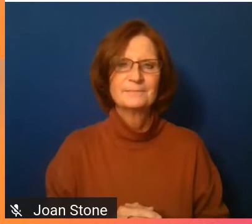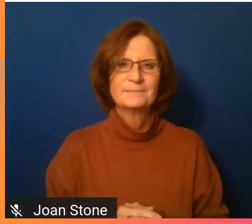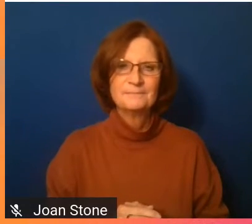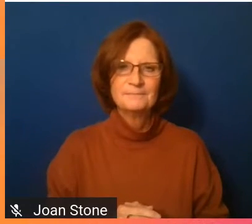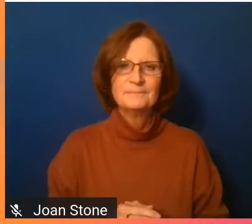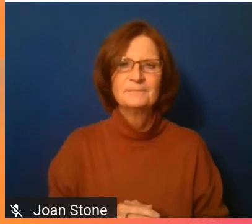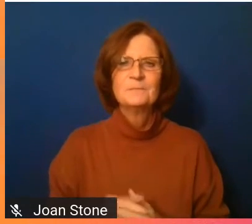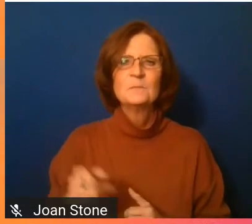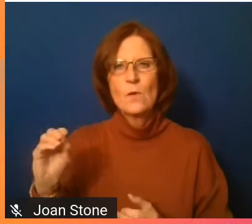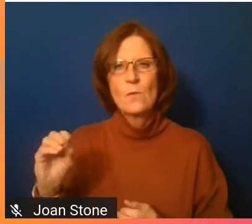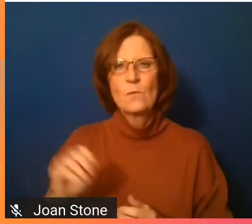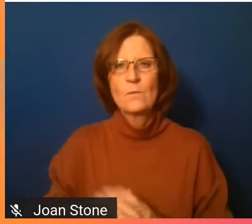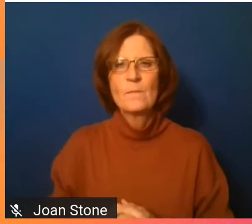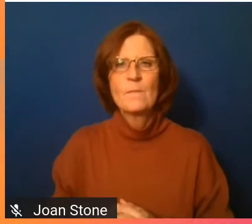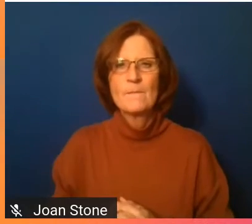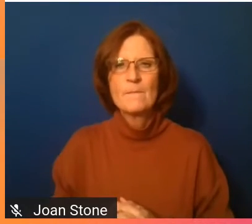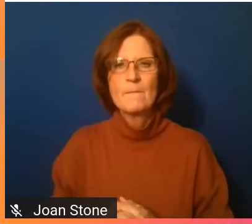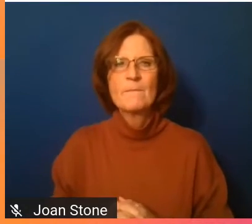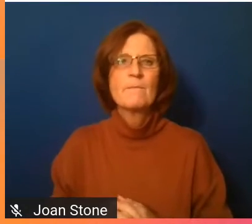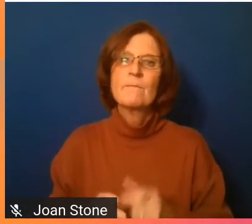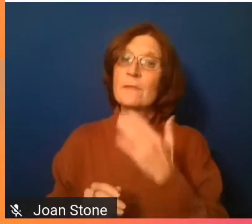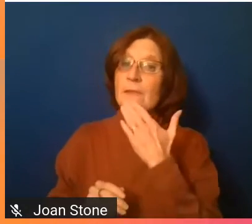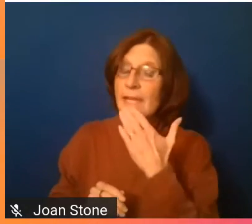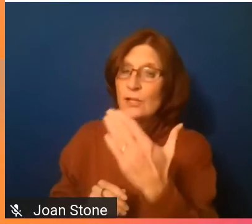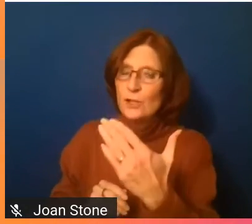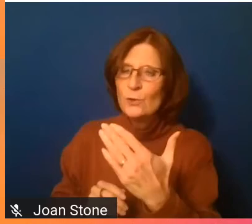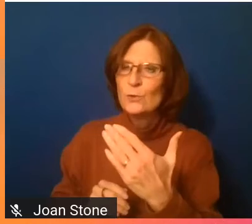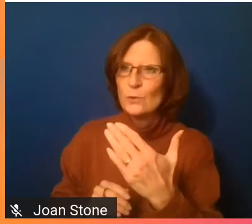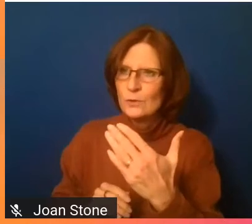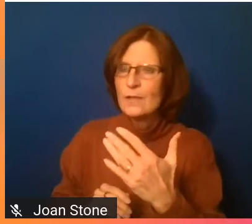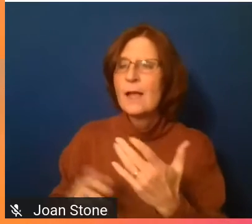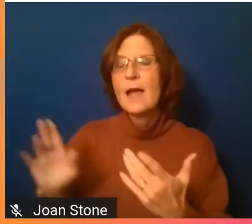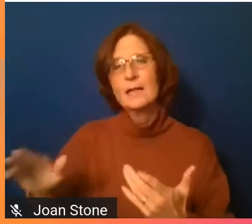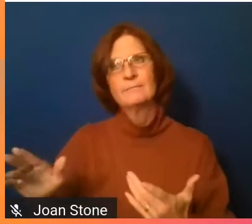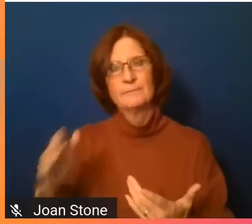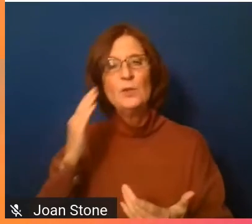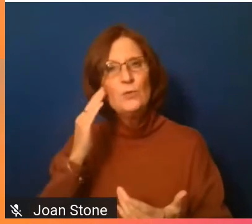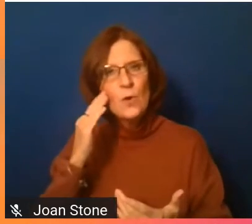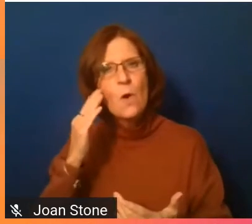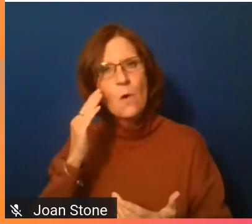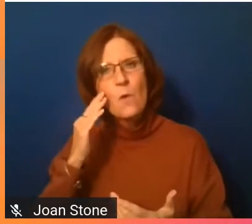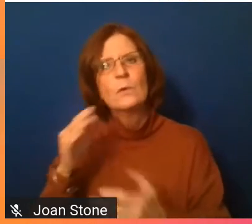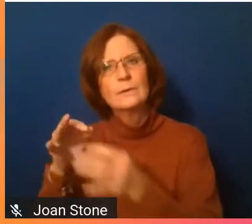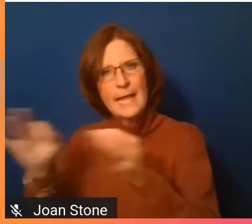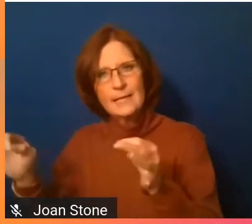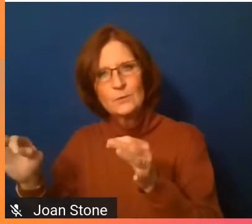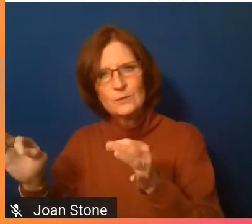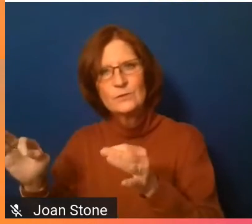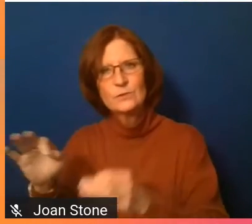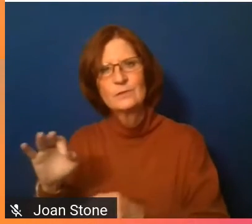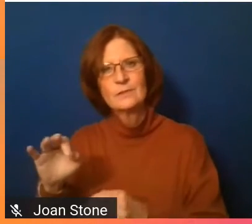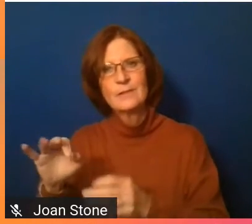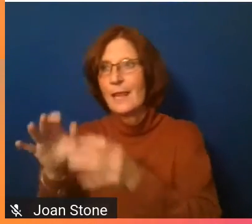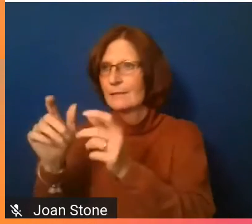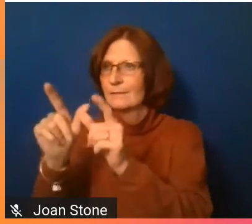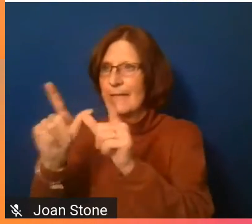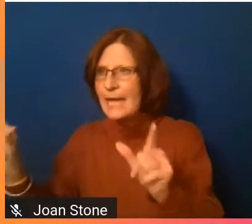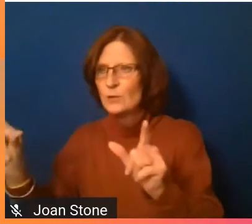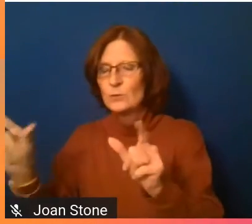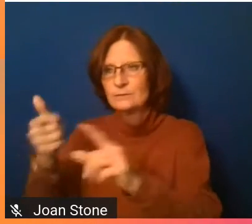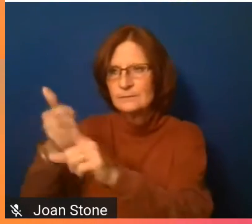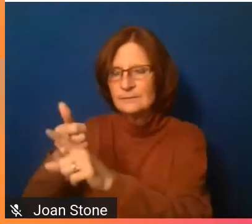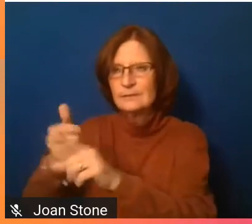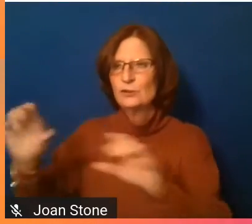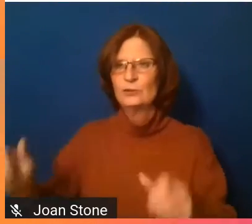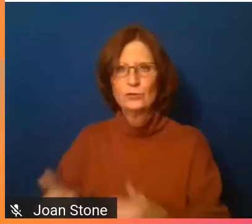changing the point of view. Thank you so much, because language, as you know, it's challenging. You know,